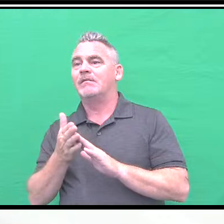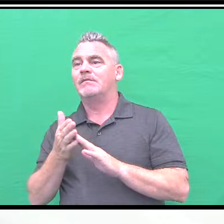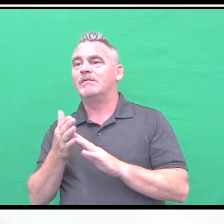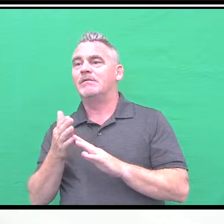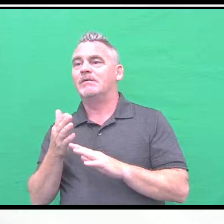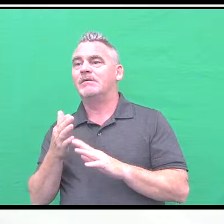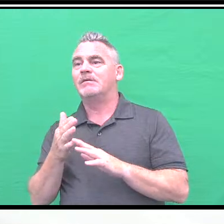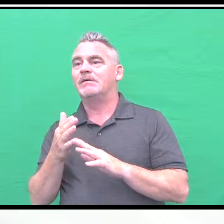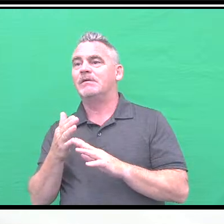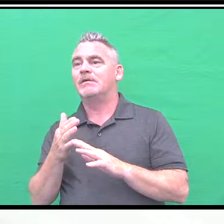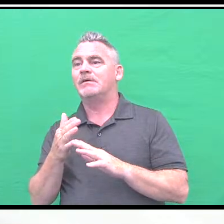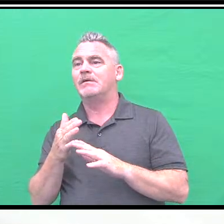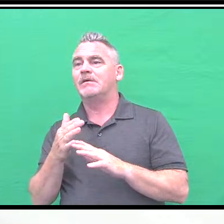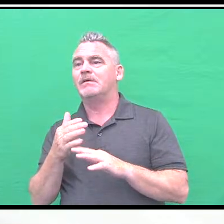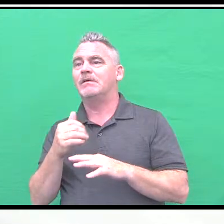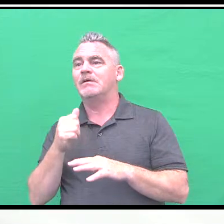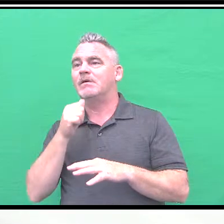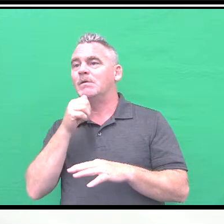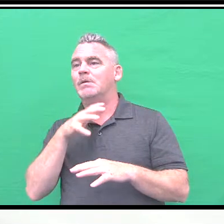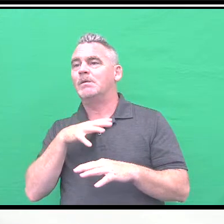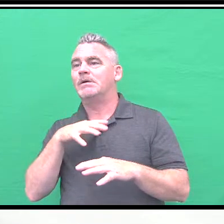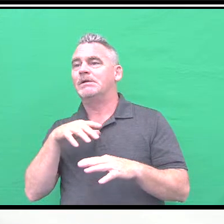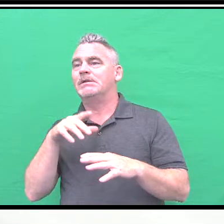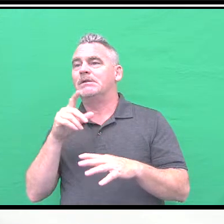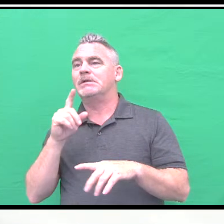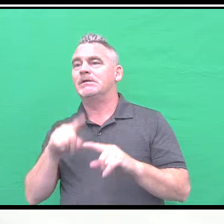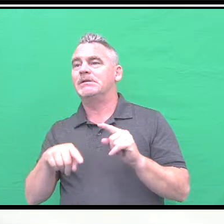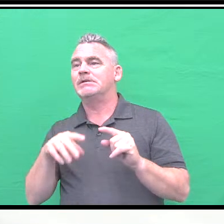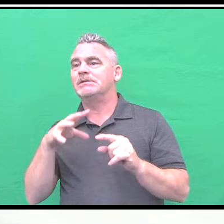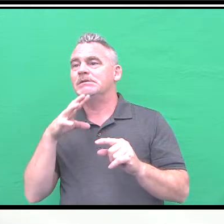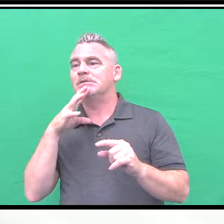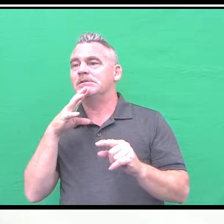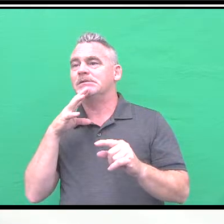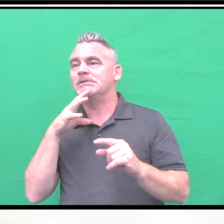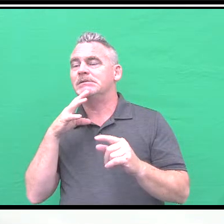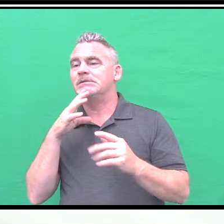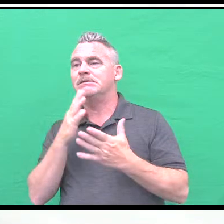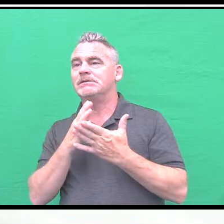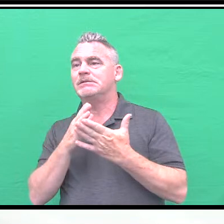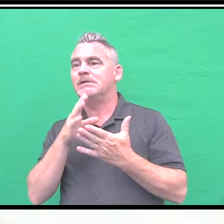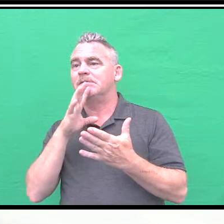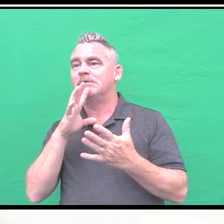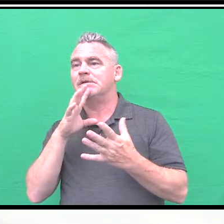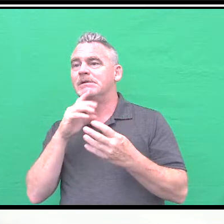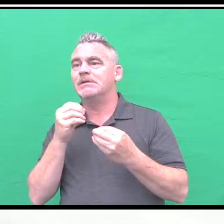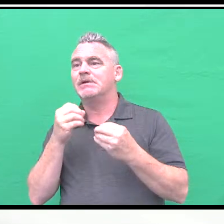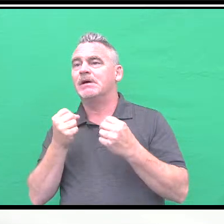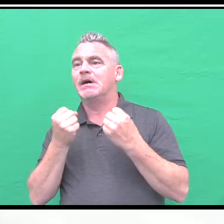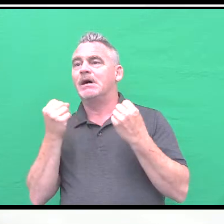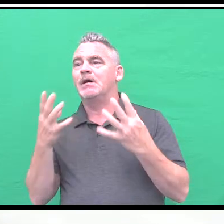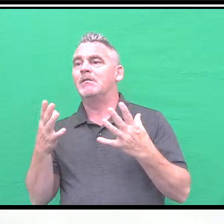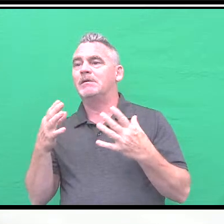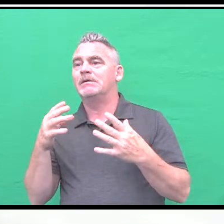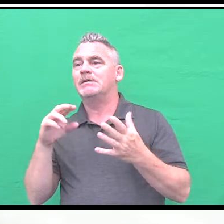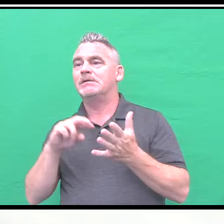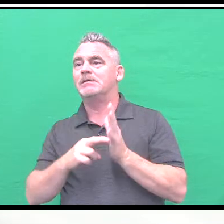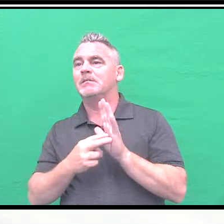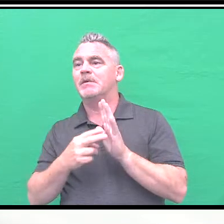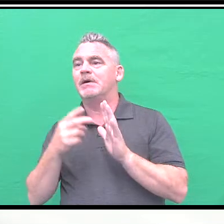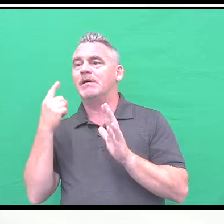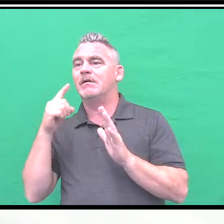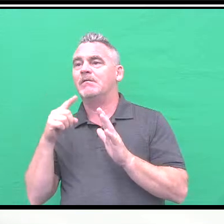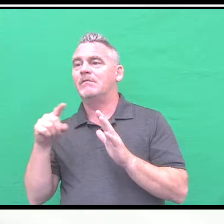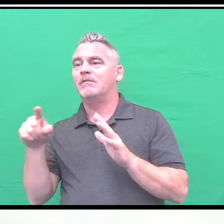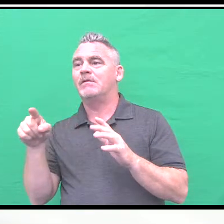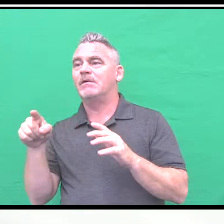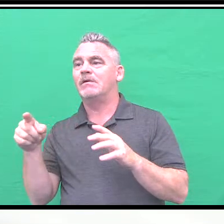she could not stop talking about how much it meant to have you, just in our office. And it